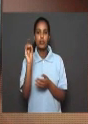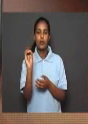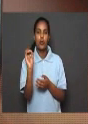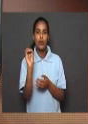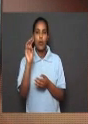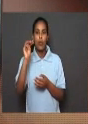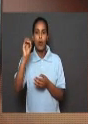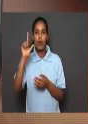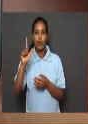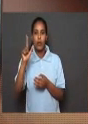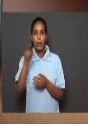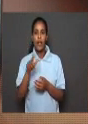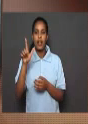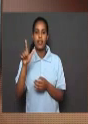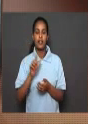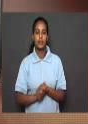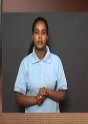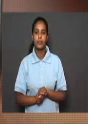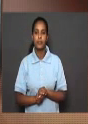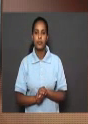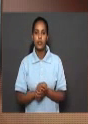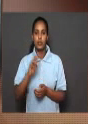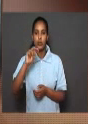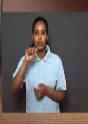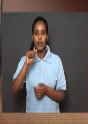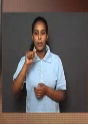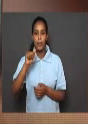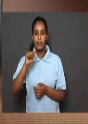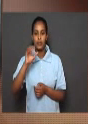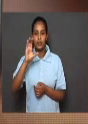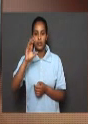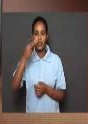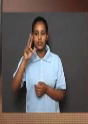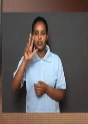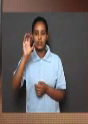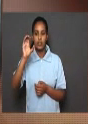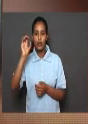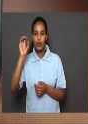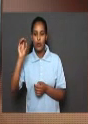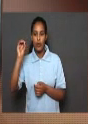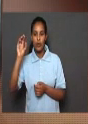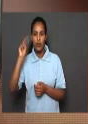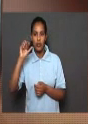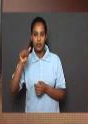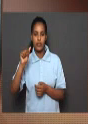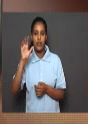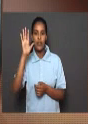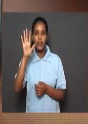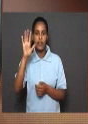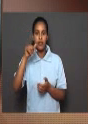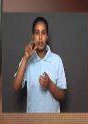0.10 moles per liter of sodium acetate is mixed with